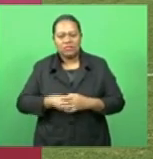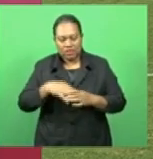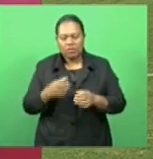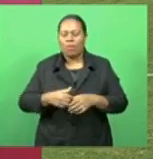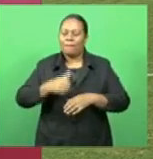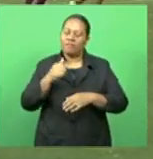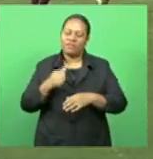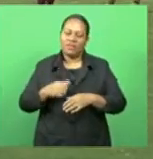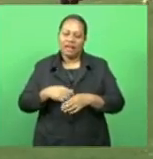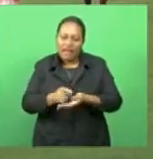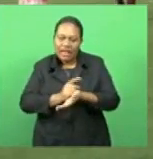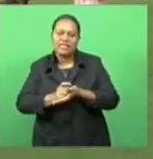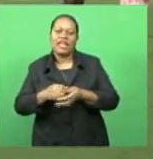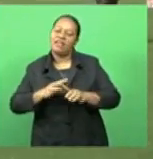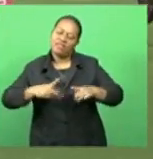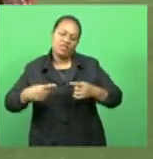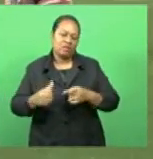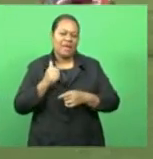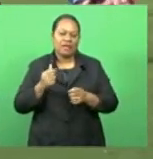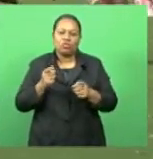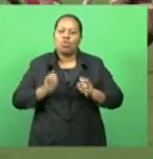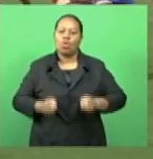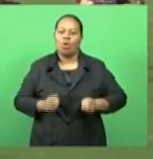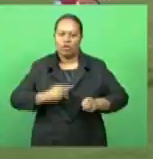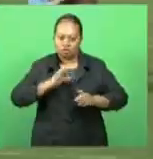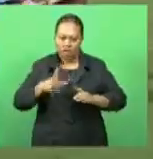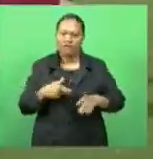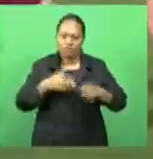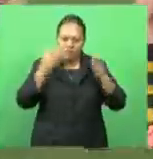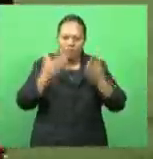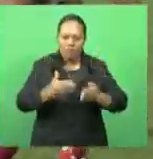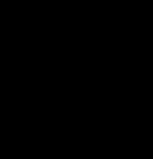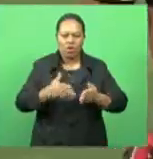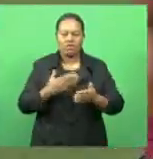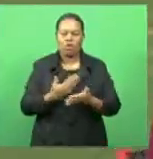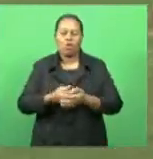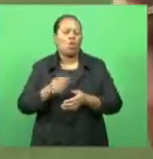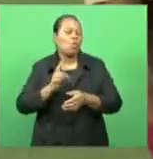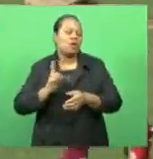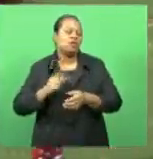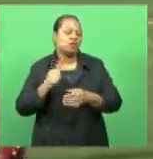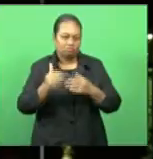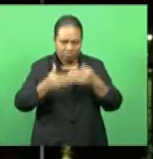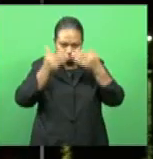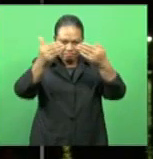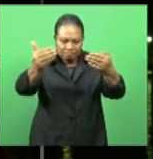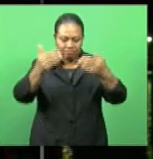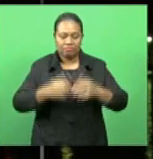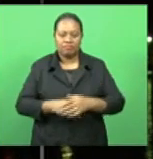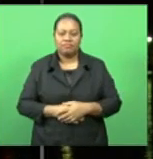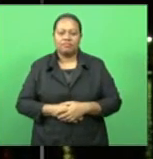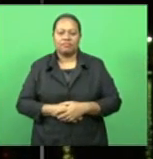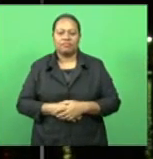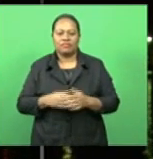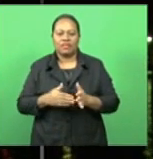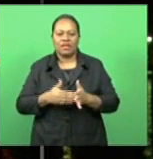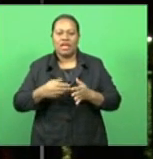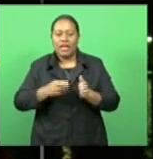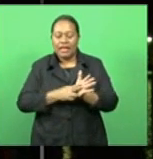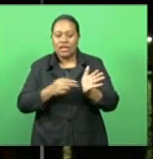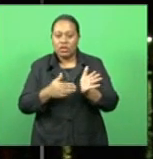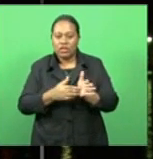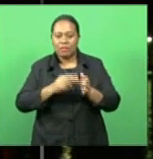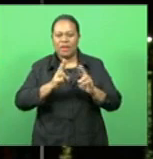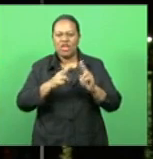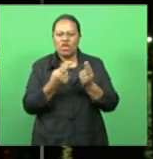normal. So we'll just have to stay fit and stay focused on what's ahead of us. The New Zealand Rugby Union